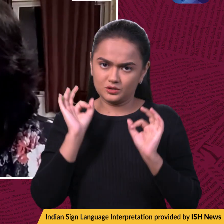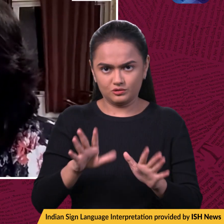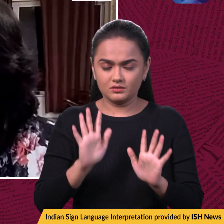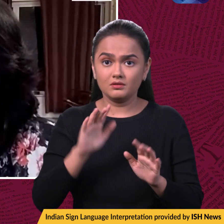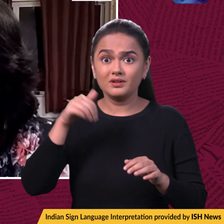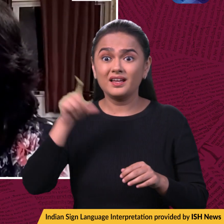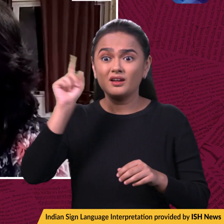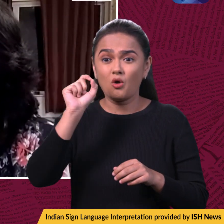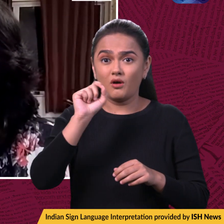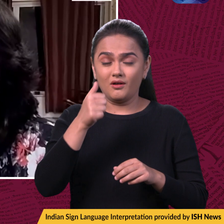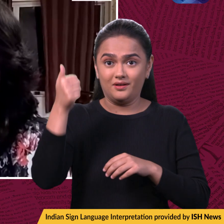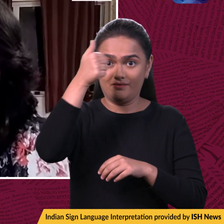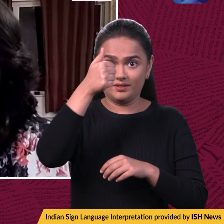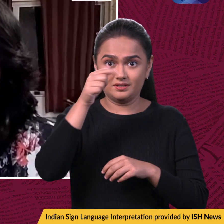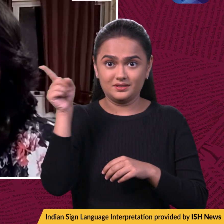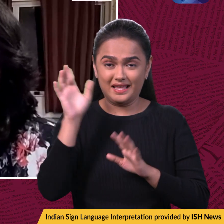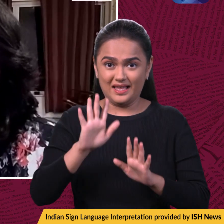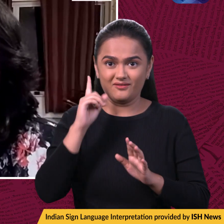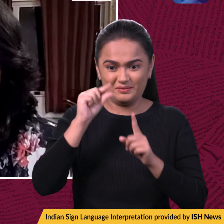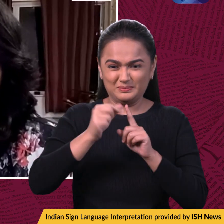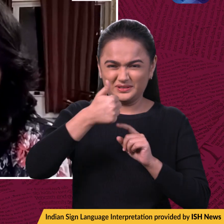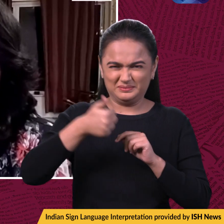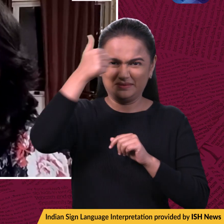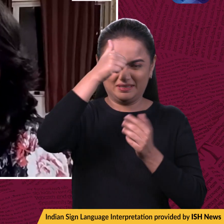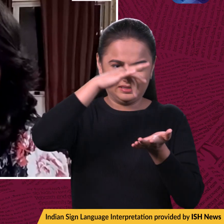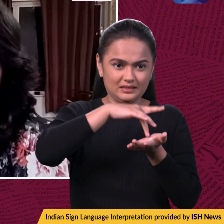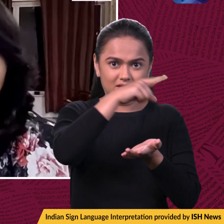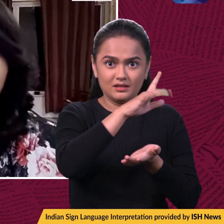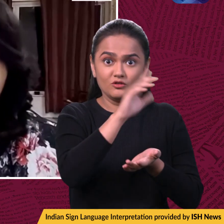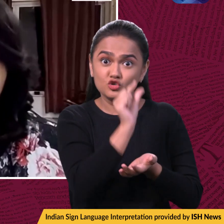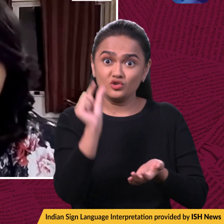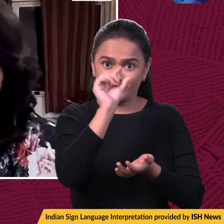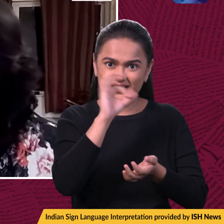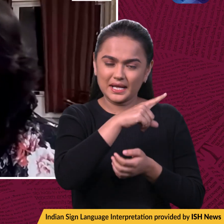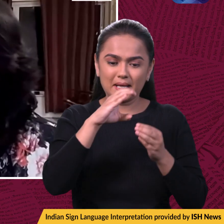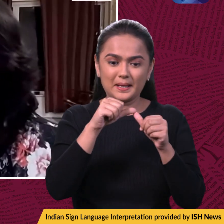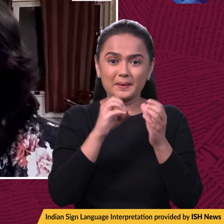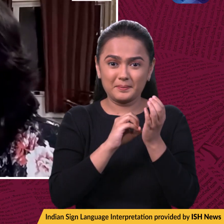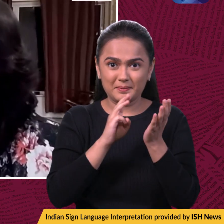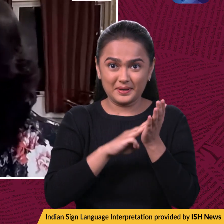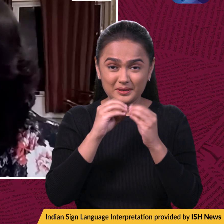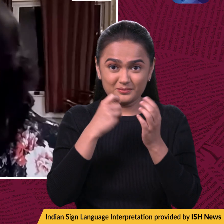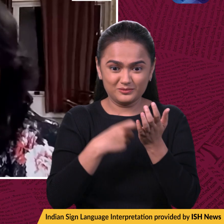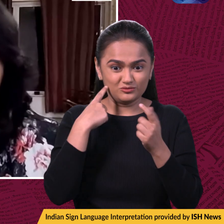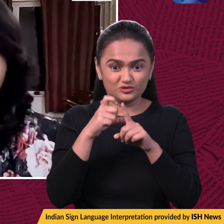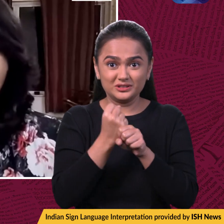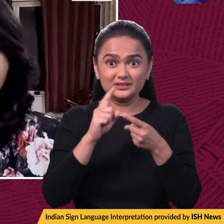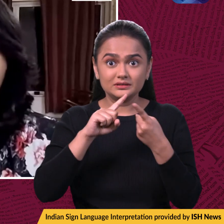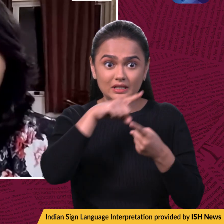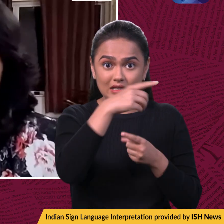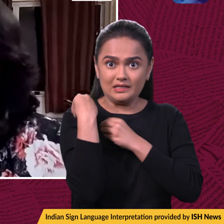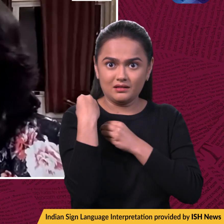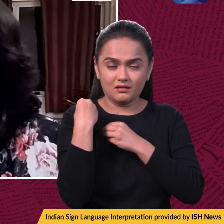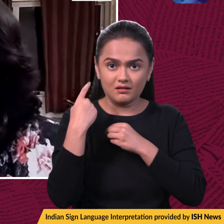where a professor of the Judge Business School, Paul Cutman, at the University of Cambridge, which has developed this